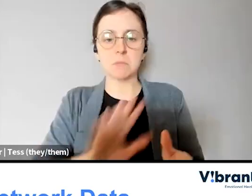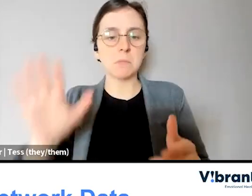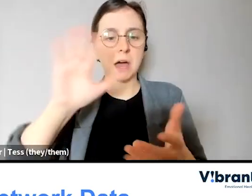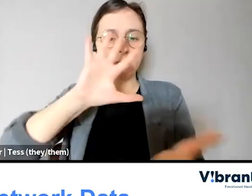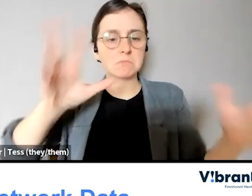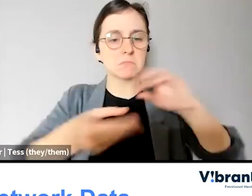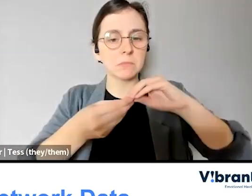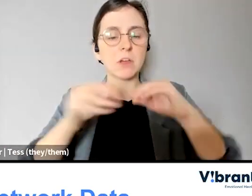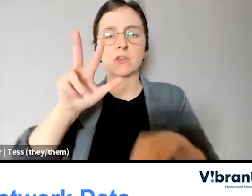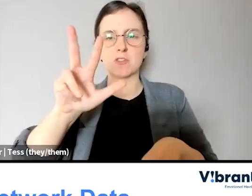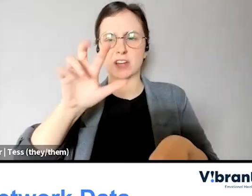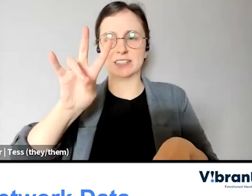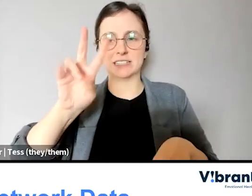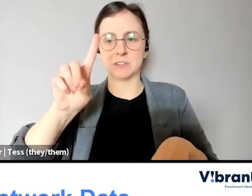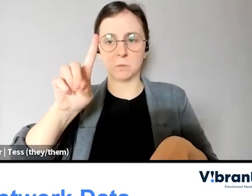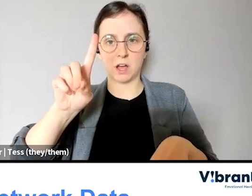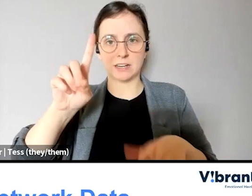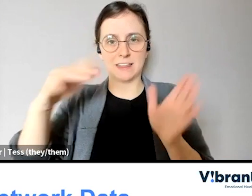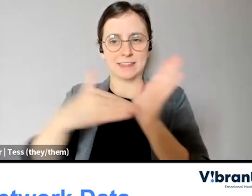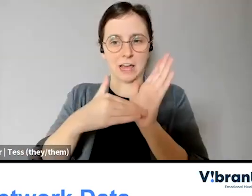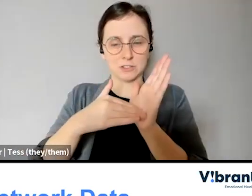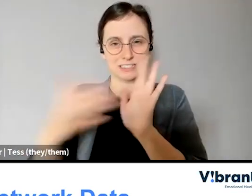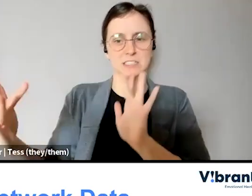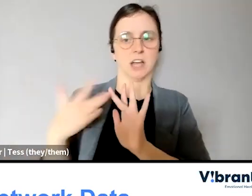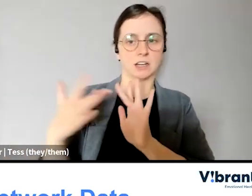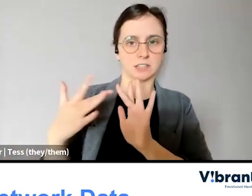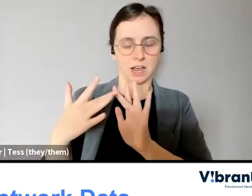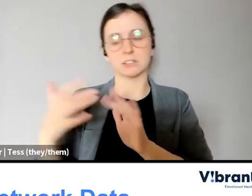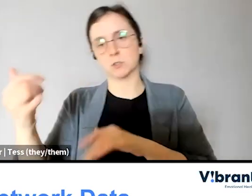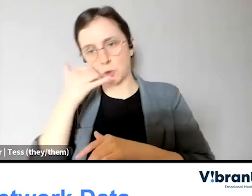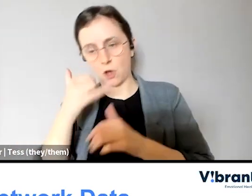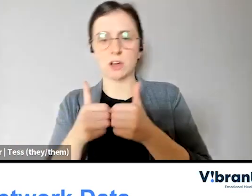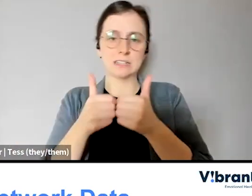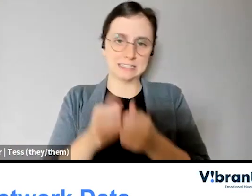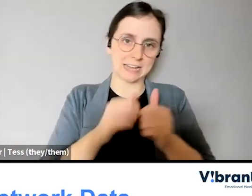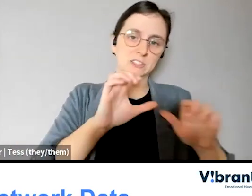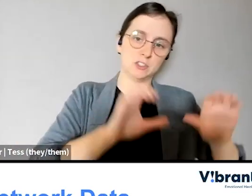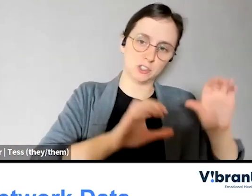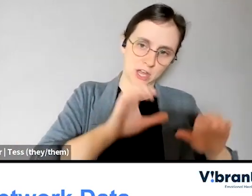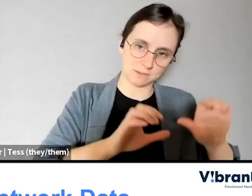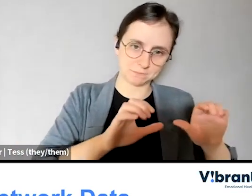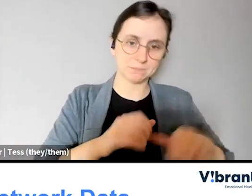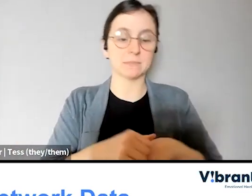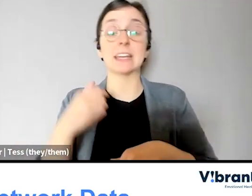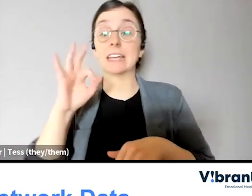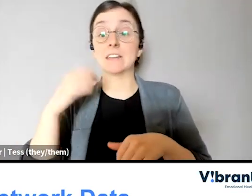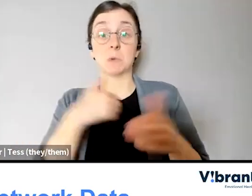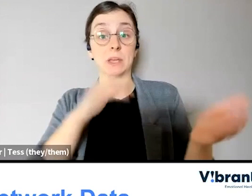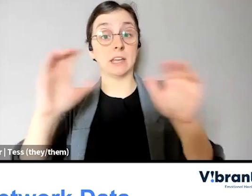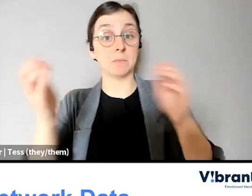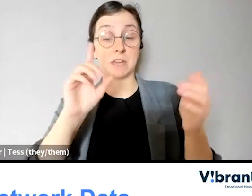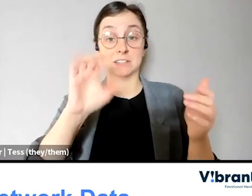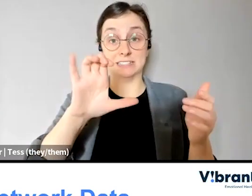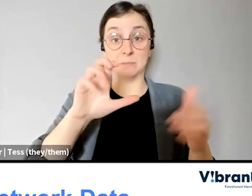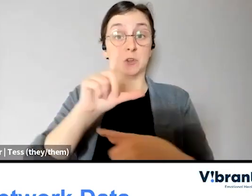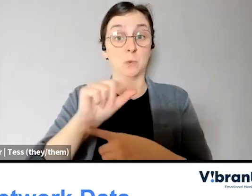371,000 contacts, again, calls, chats, and texts to the service. And that represents, if we compare it to December 2021,